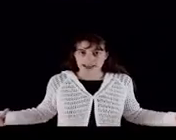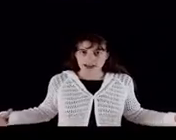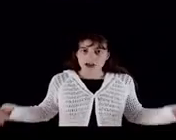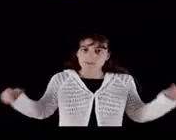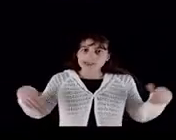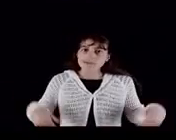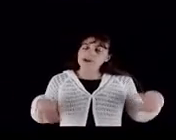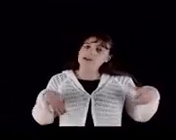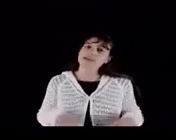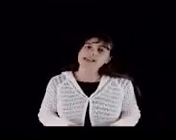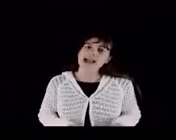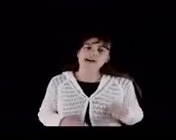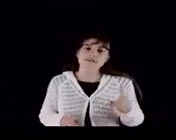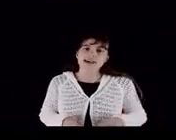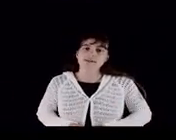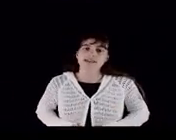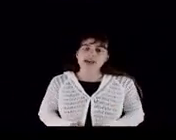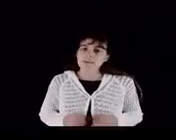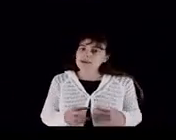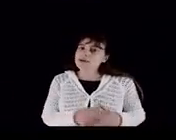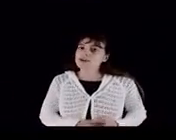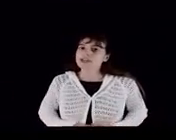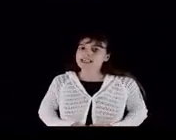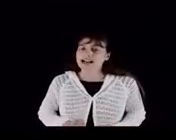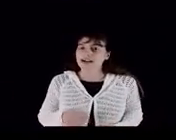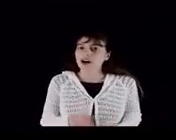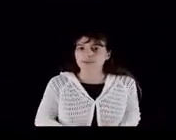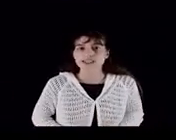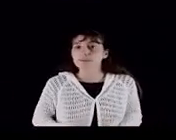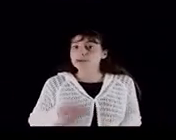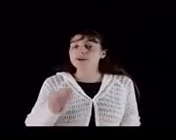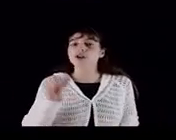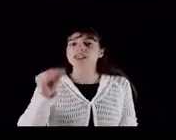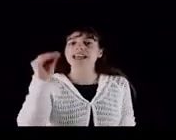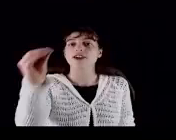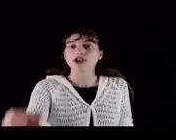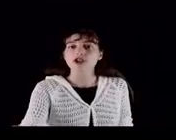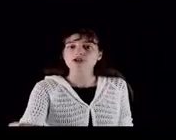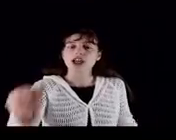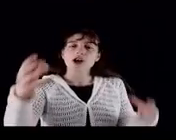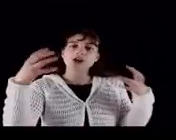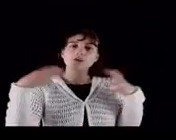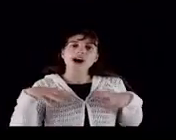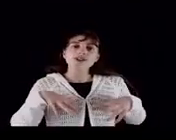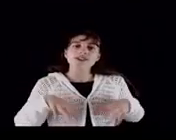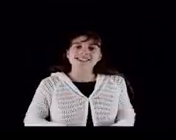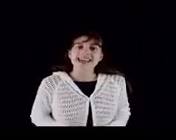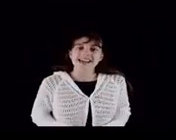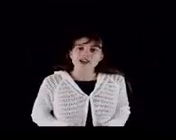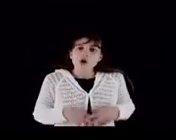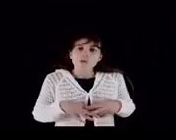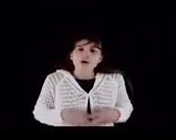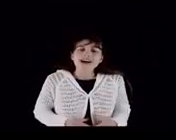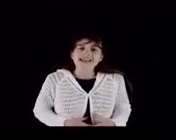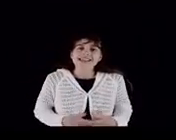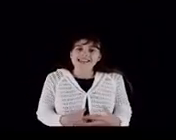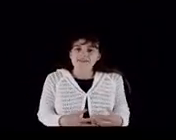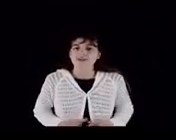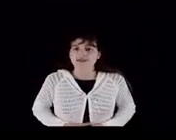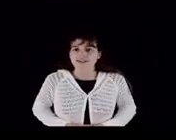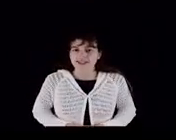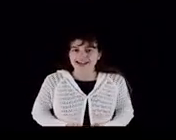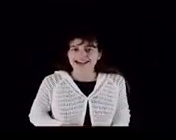men. People are looking at families. People are looking at couples. People are looking at children to understand what is